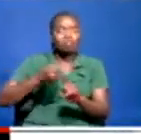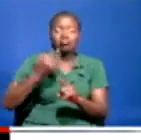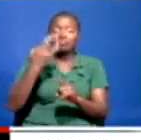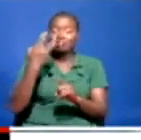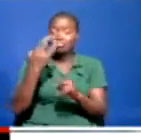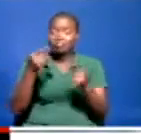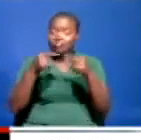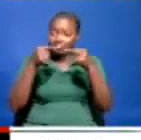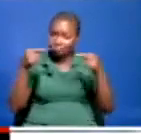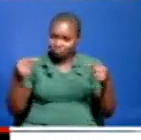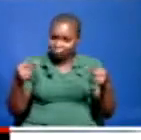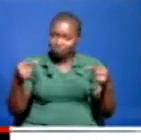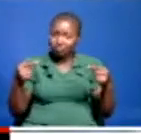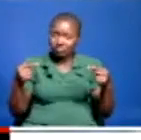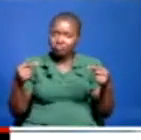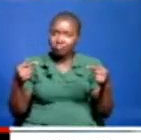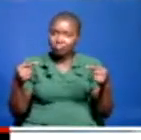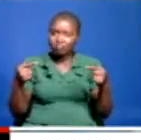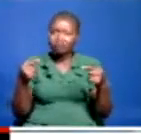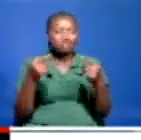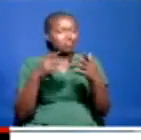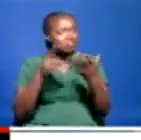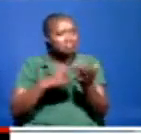Wangapi? Wanne. Wangapi?